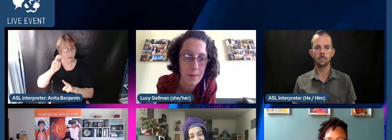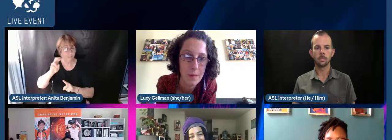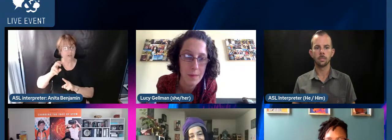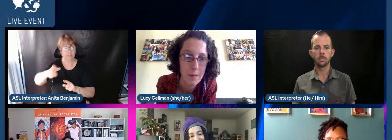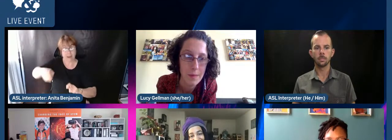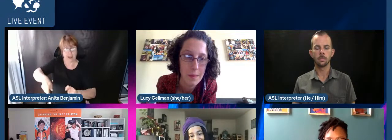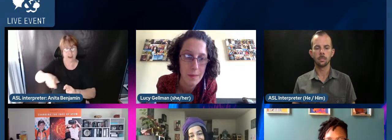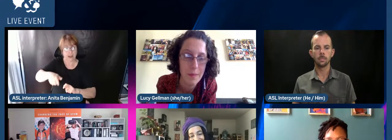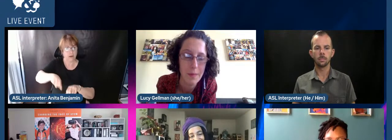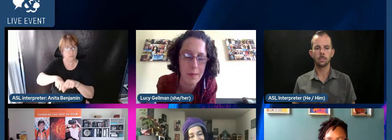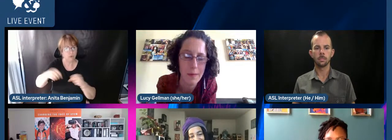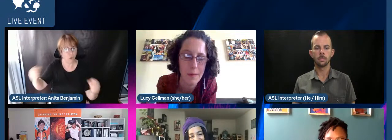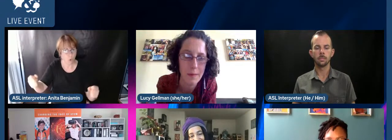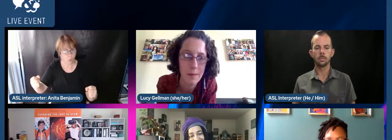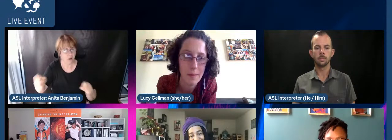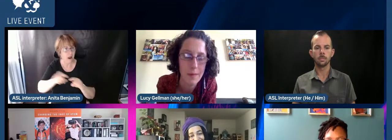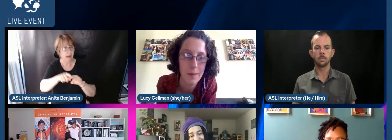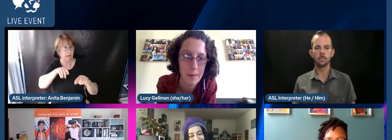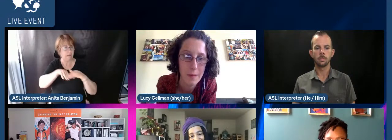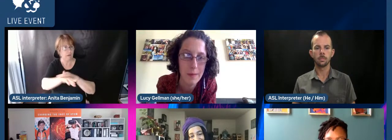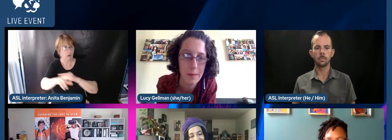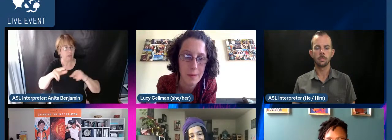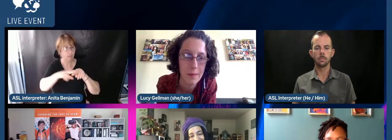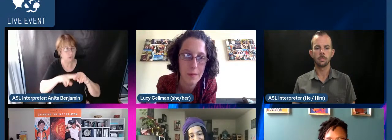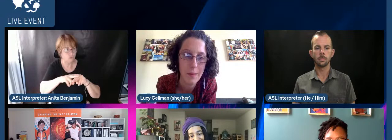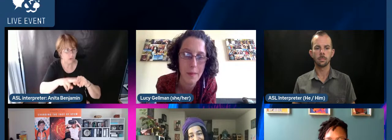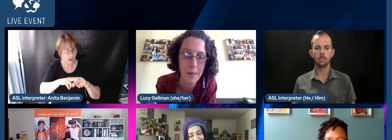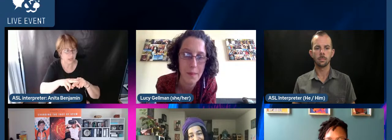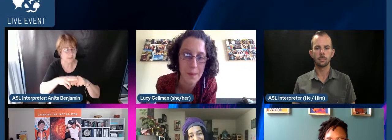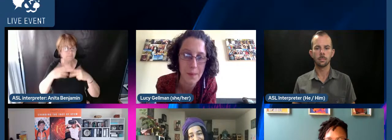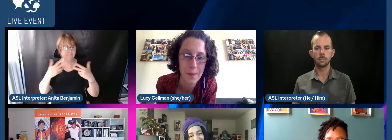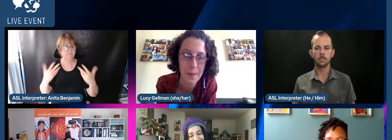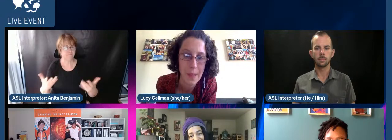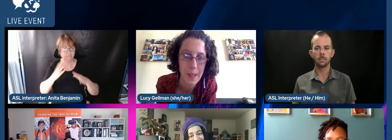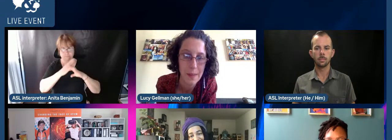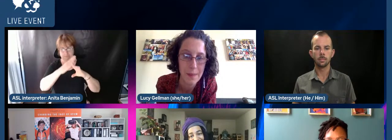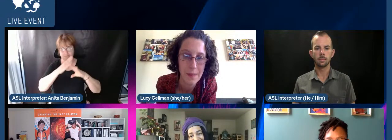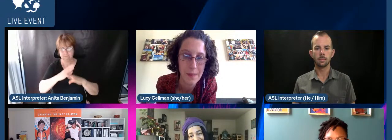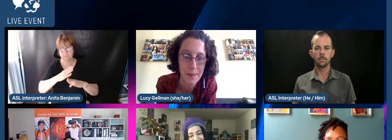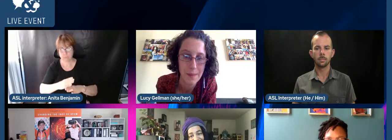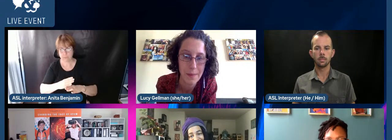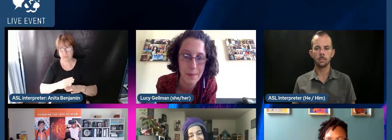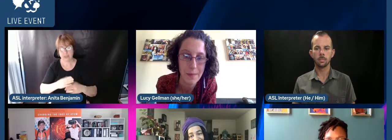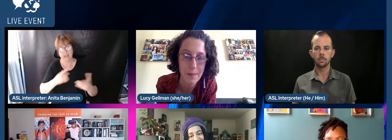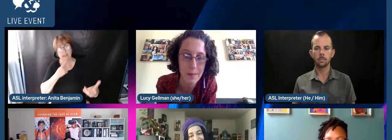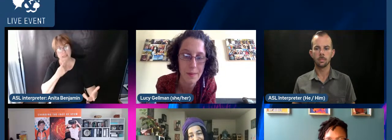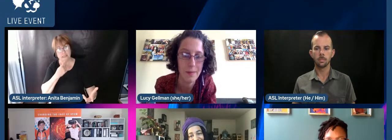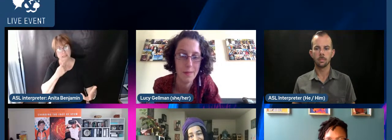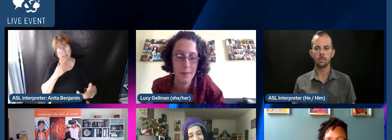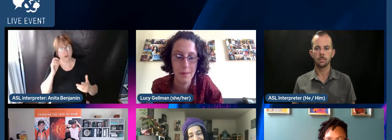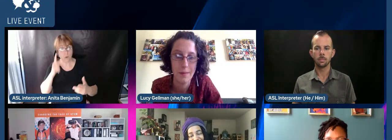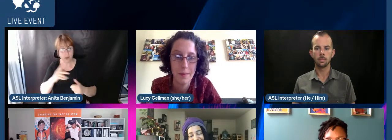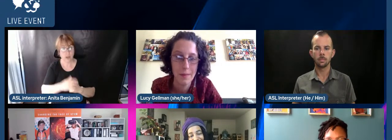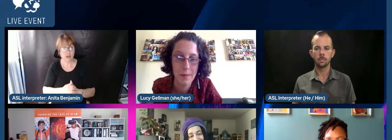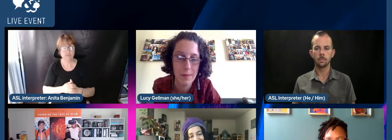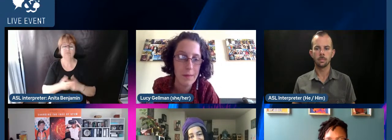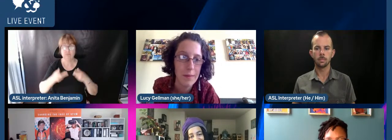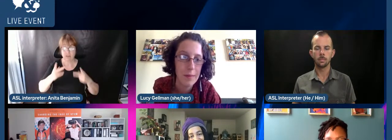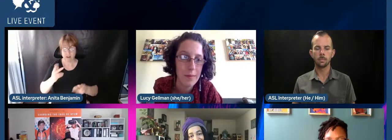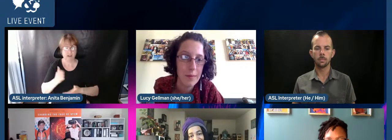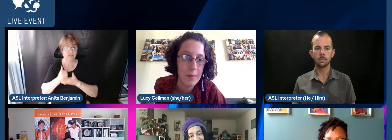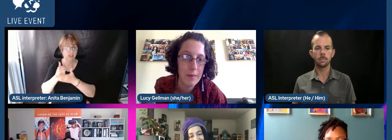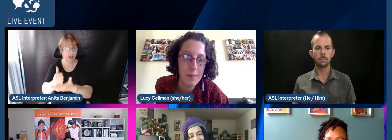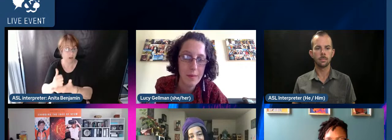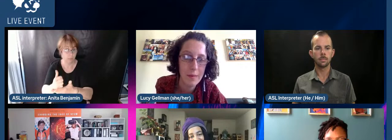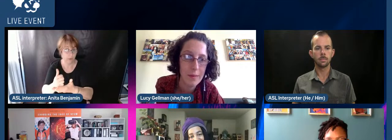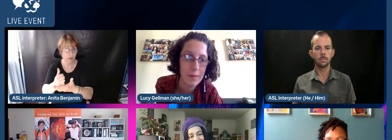damn train. And there's some dudes out there and I say, hey, can I say, you know what, let us help you. You know, I think about falling